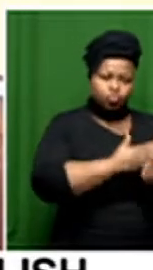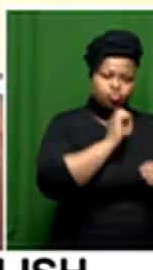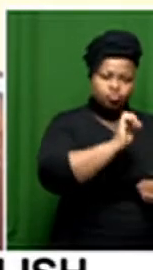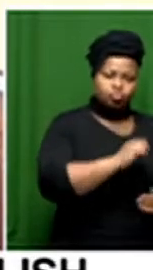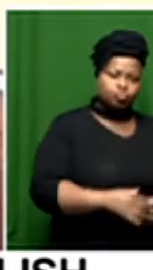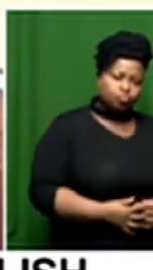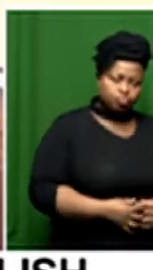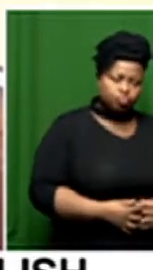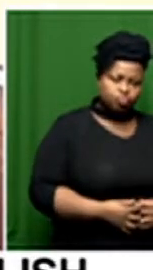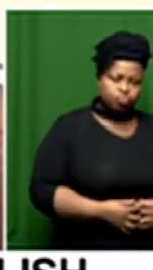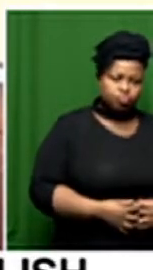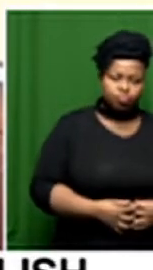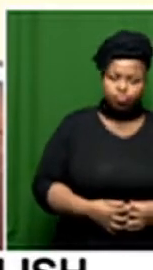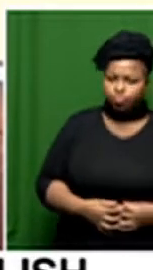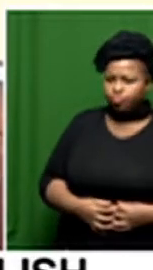work?